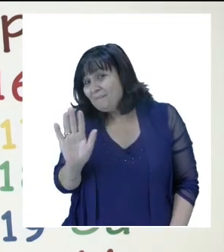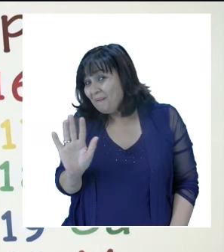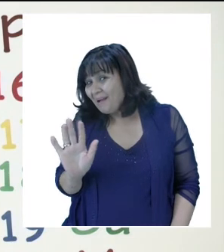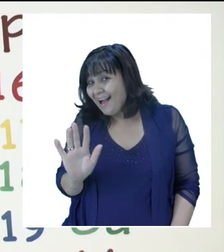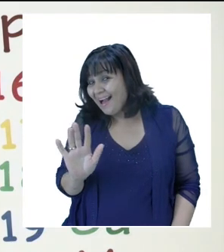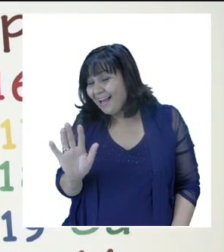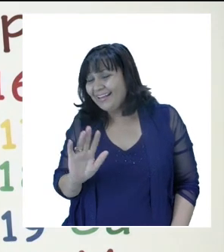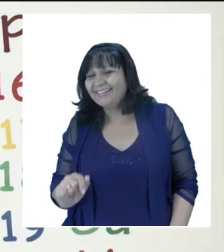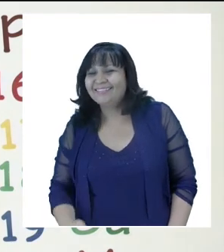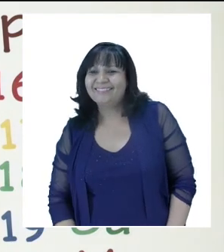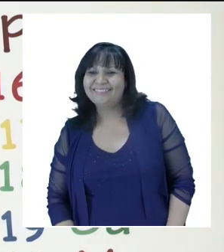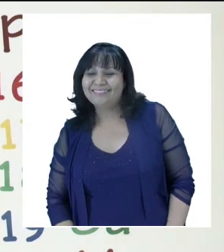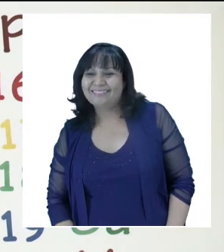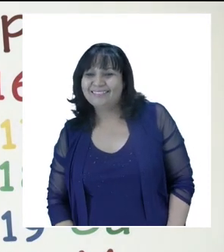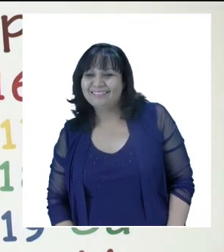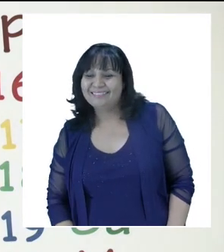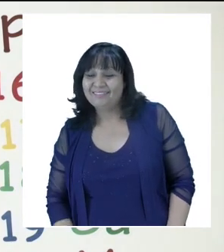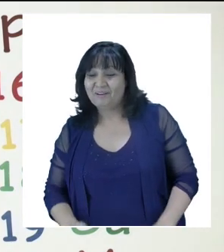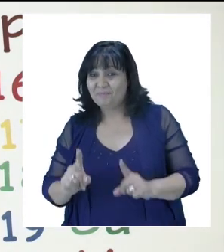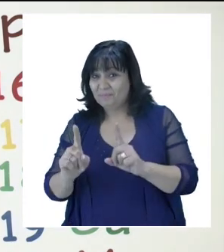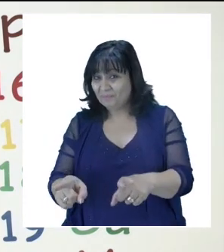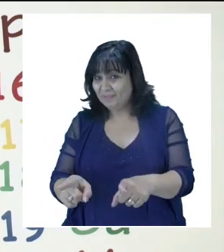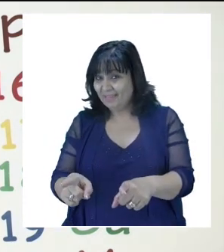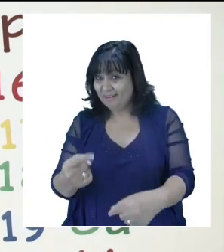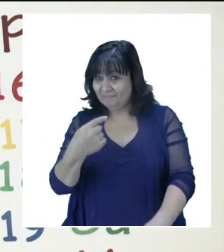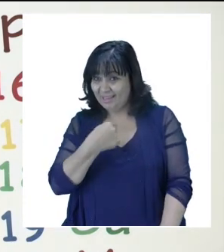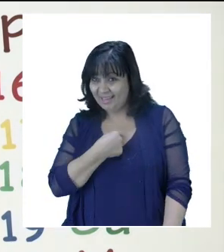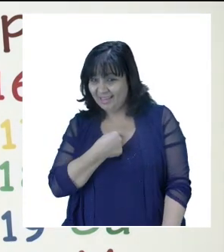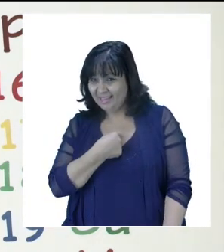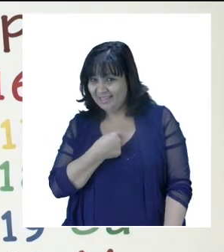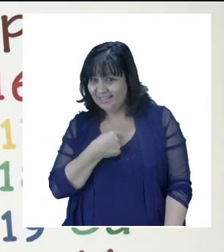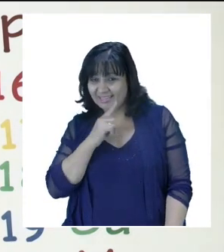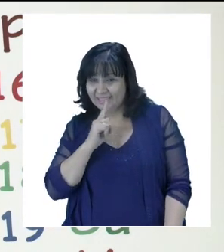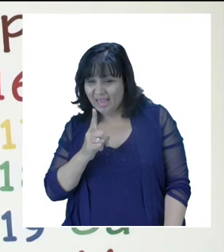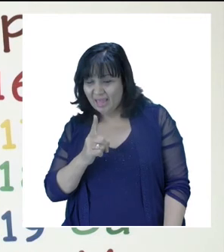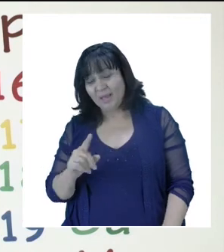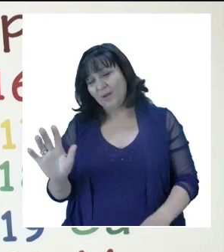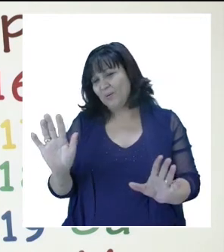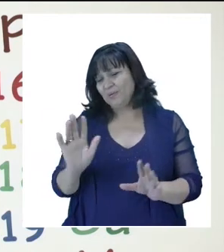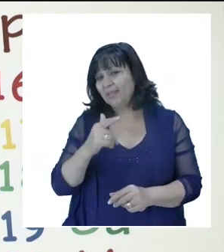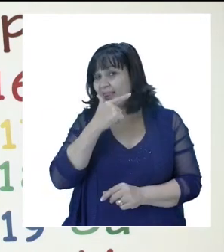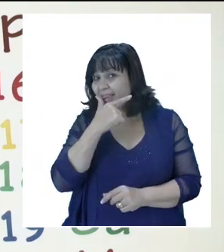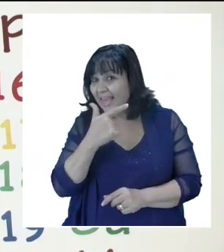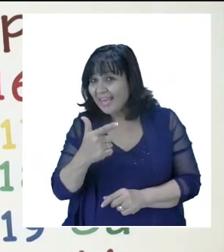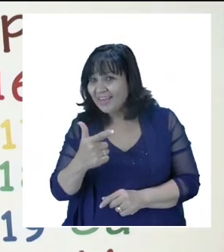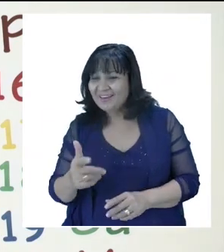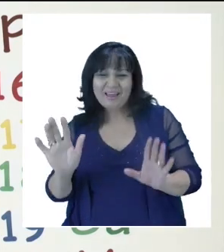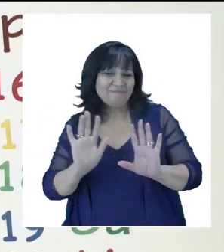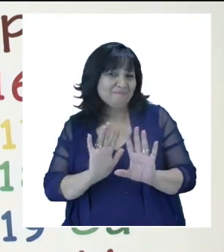So, from Sushi and I, we would like to say thank you for joining